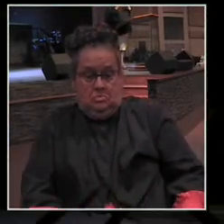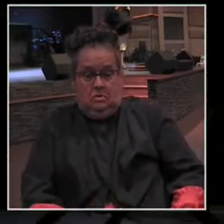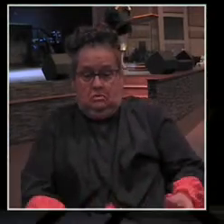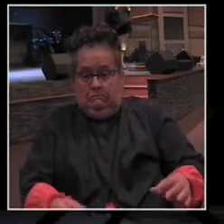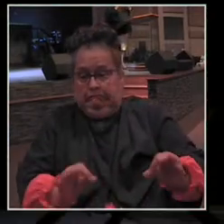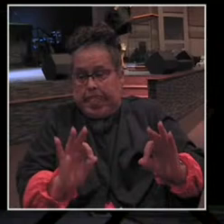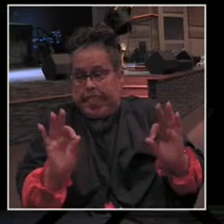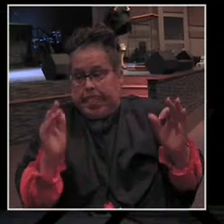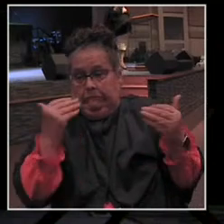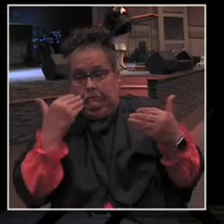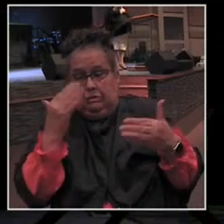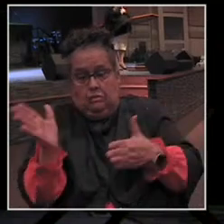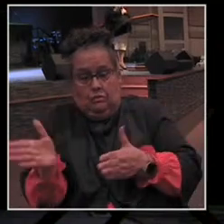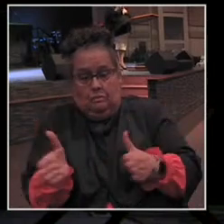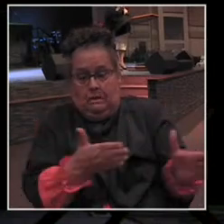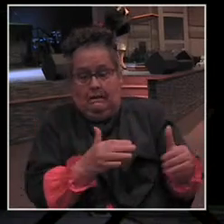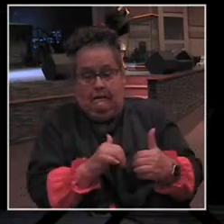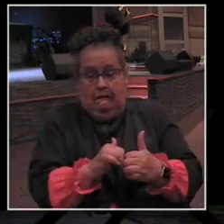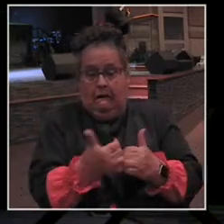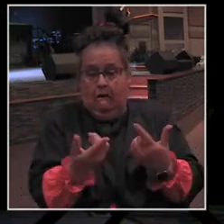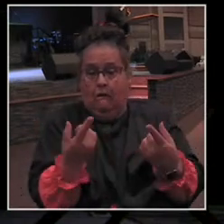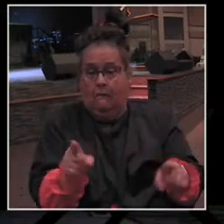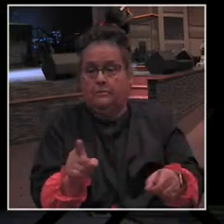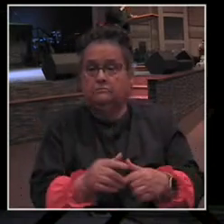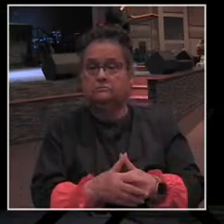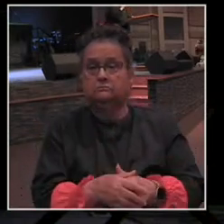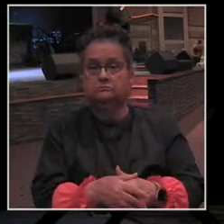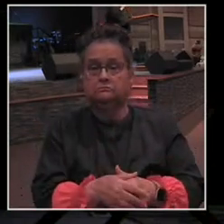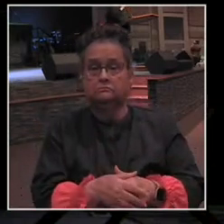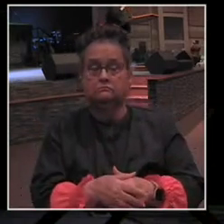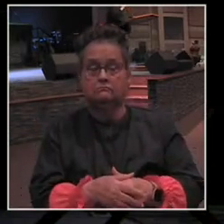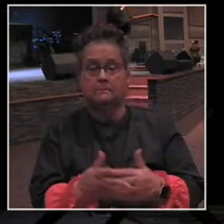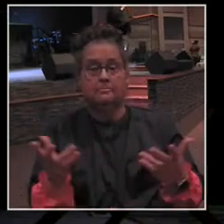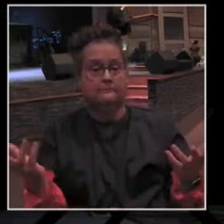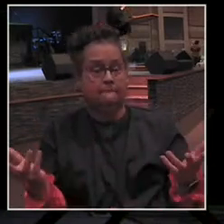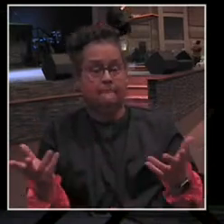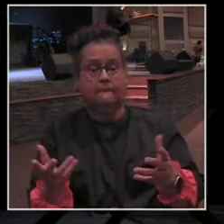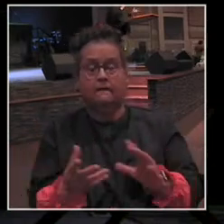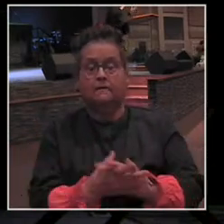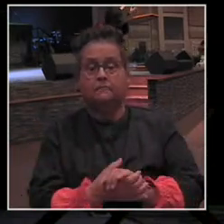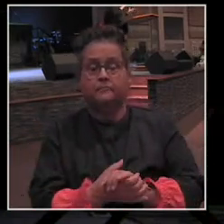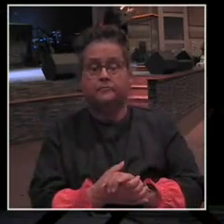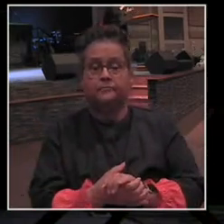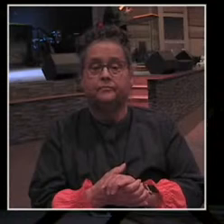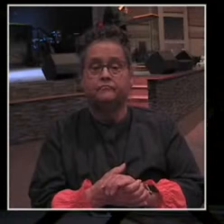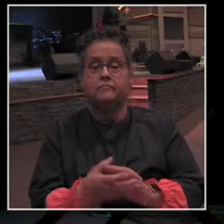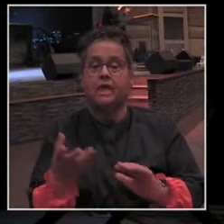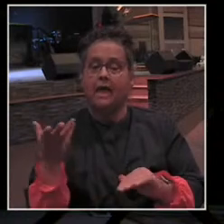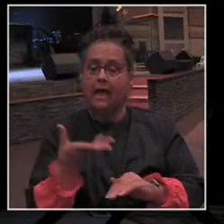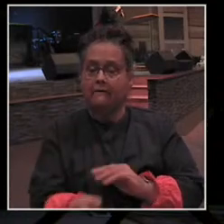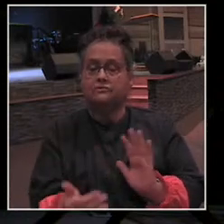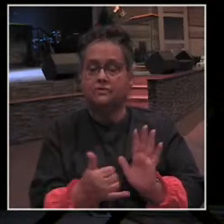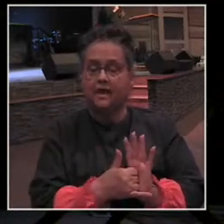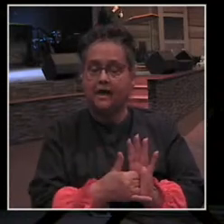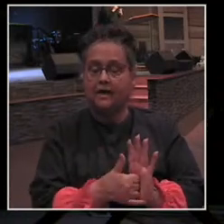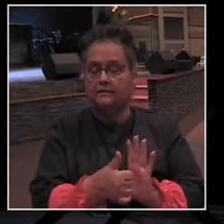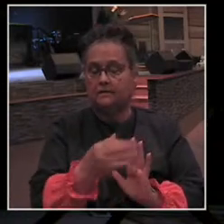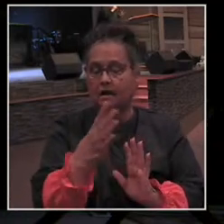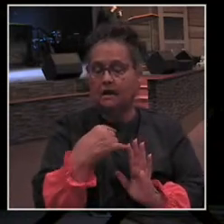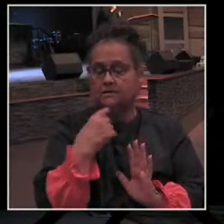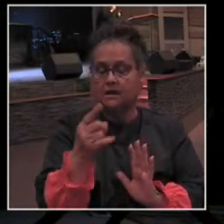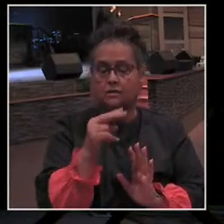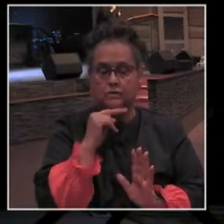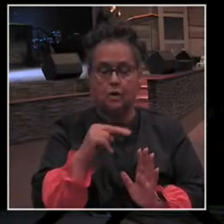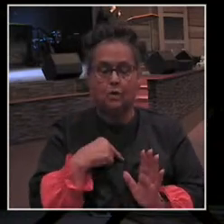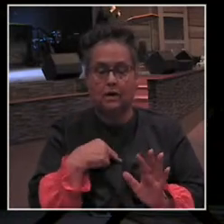no true plan of how it was going to work out or how it would unfold. After that, God gives Noah the dimensions, the